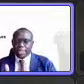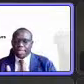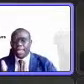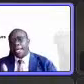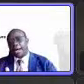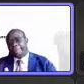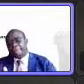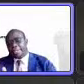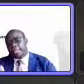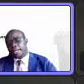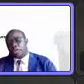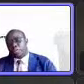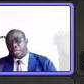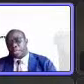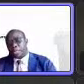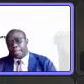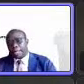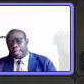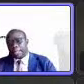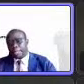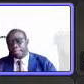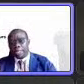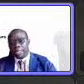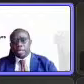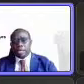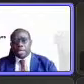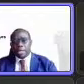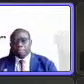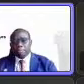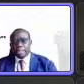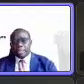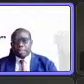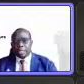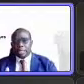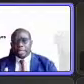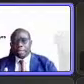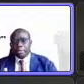is basically a 50-year-old plan. Remember,